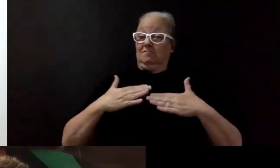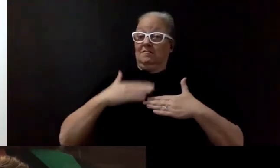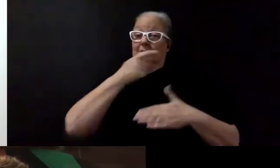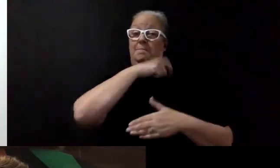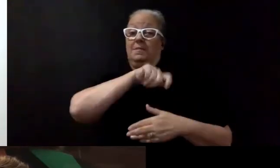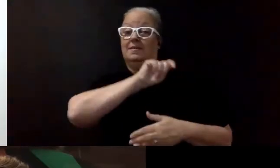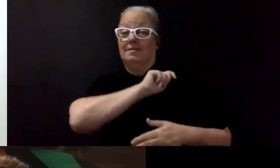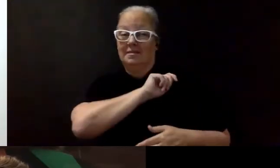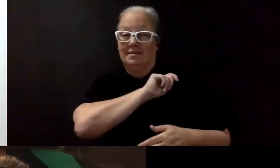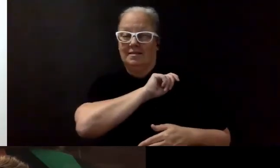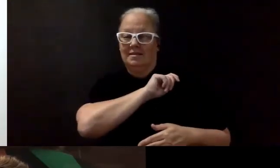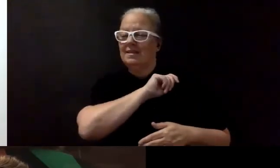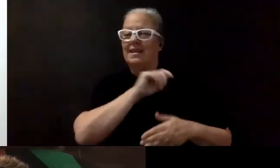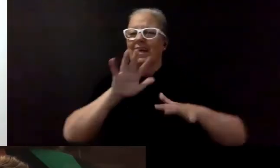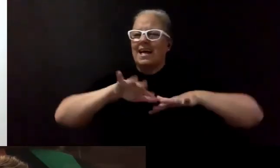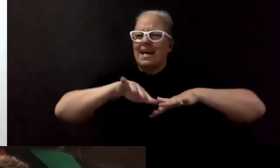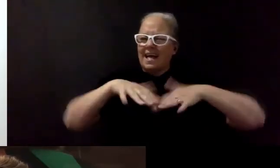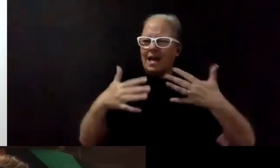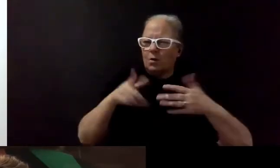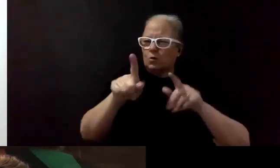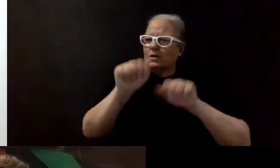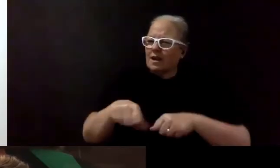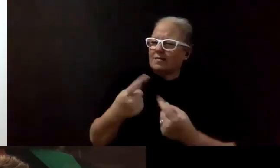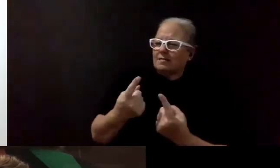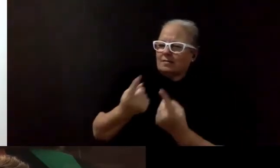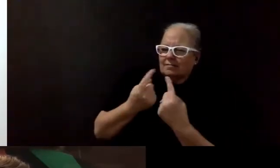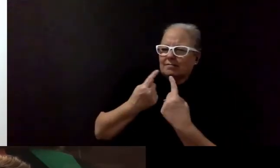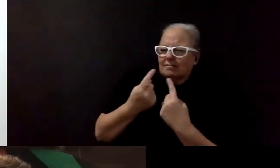you guide us when taking the first steps?